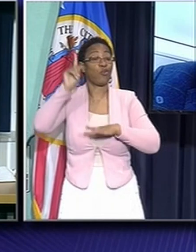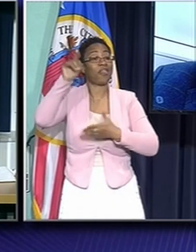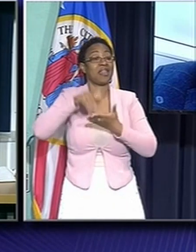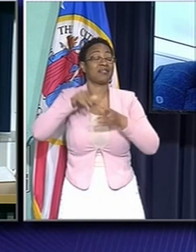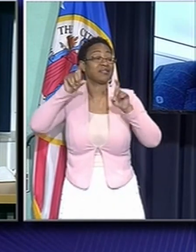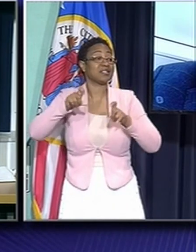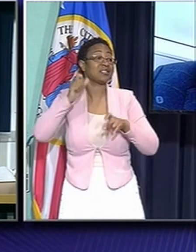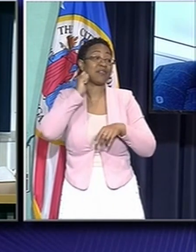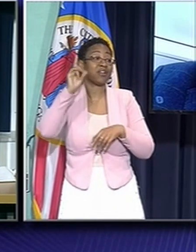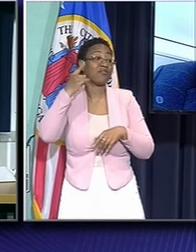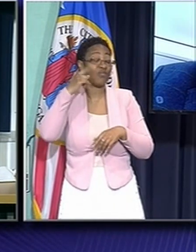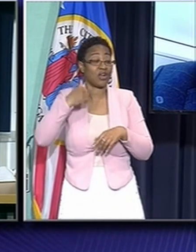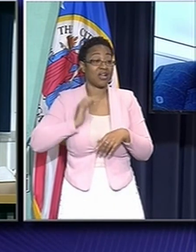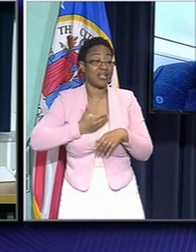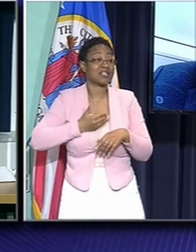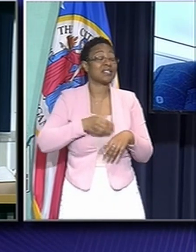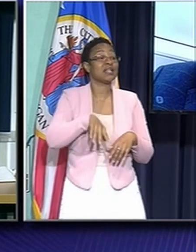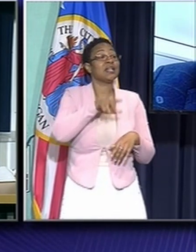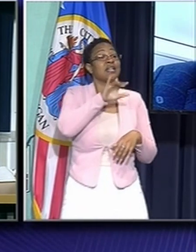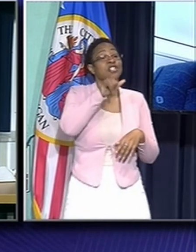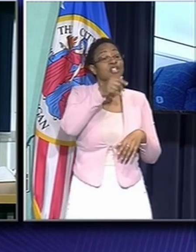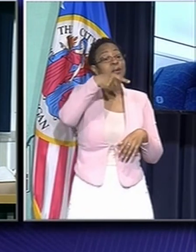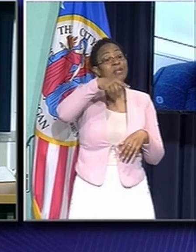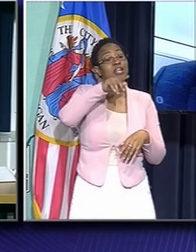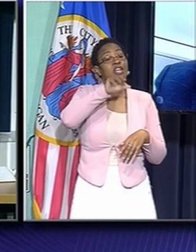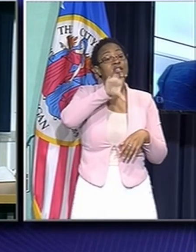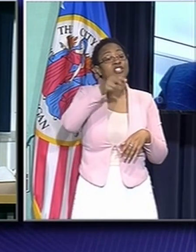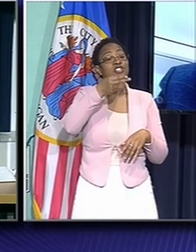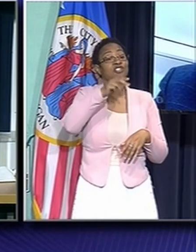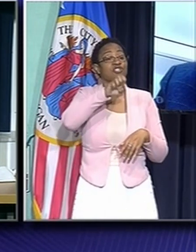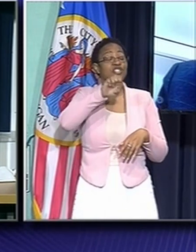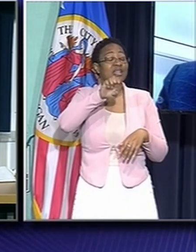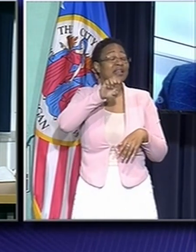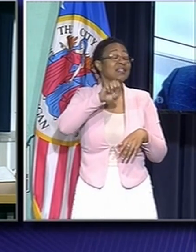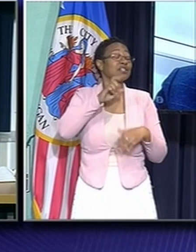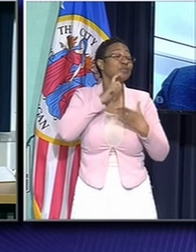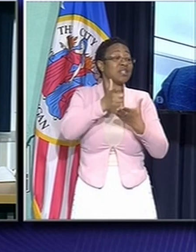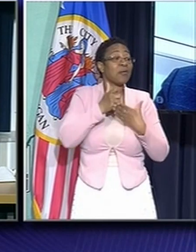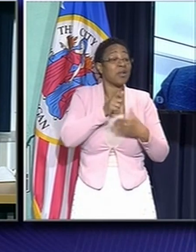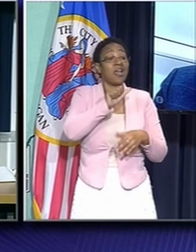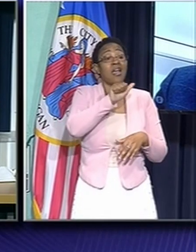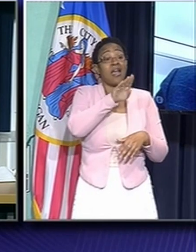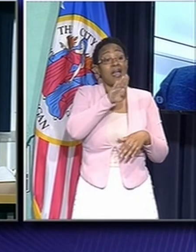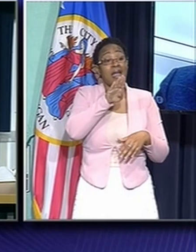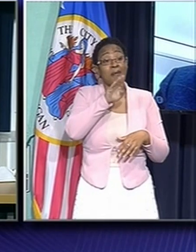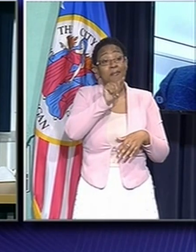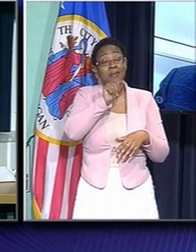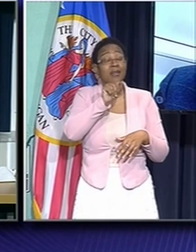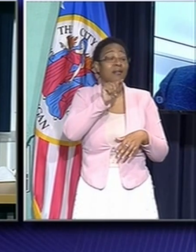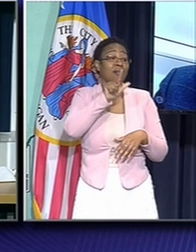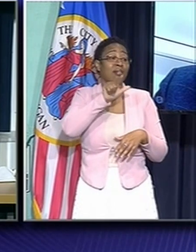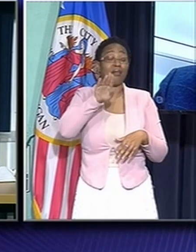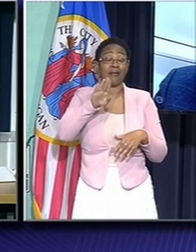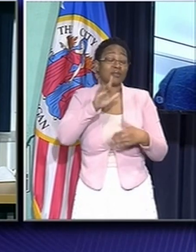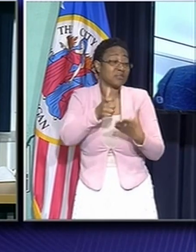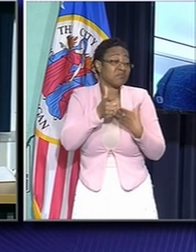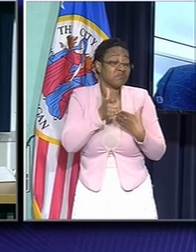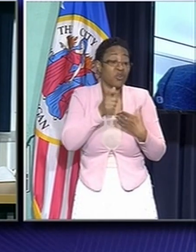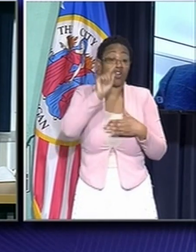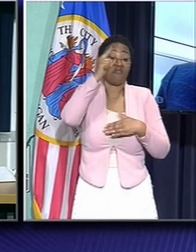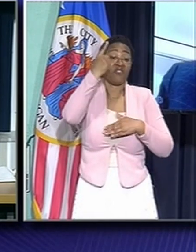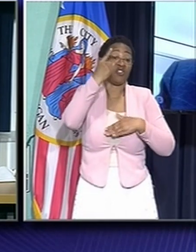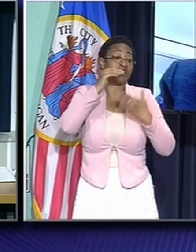Jamie Dimon and J.P. Morgan Chase were very helpful. Abbott Labs, as I think as you know, we became the first city in